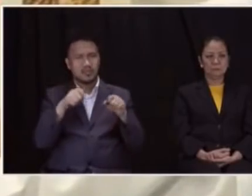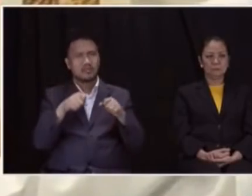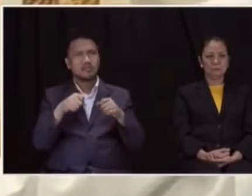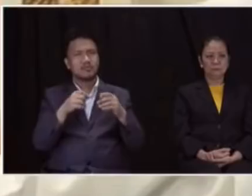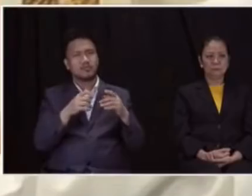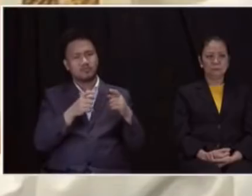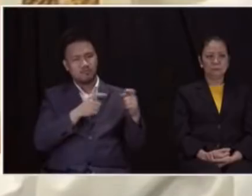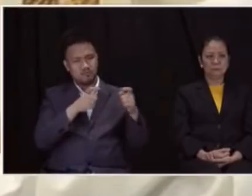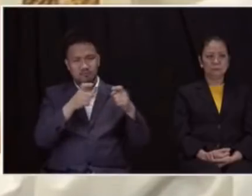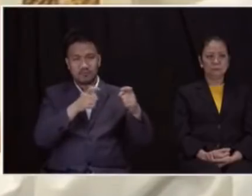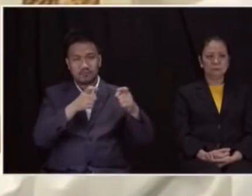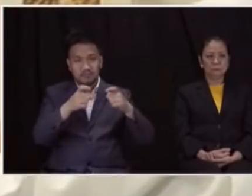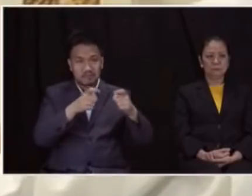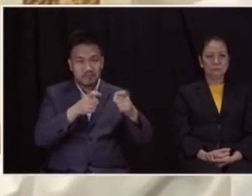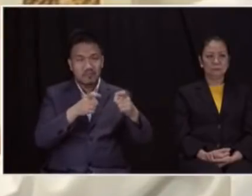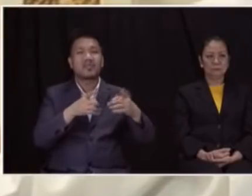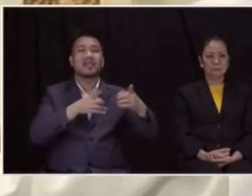well,